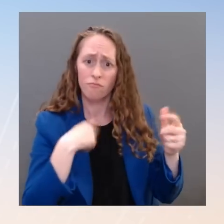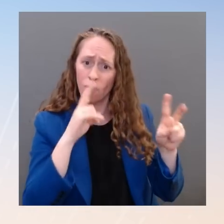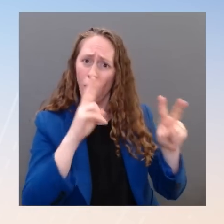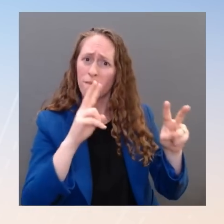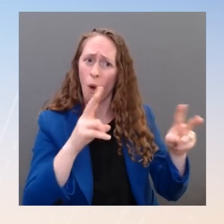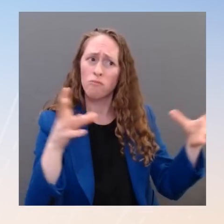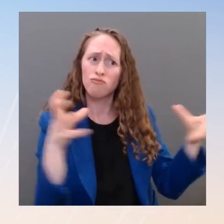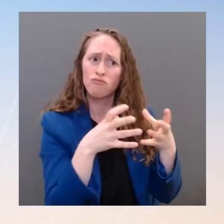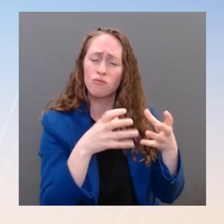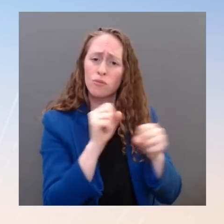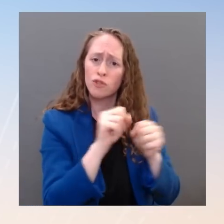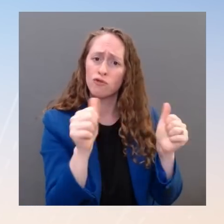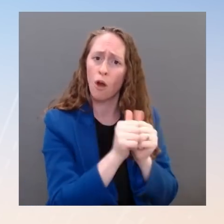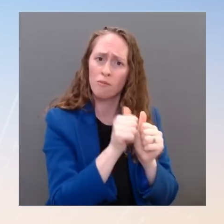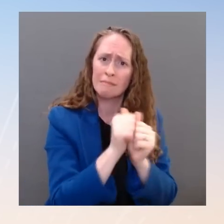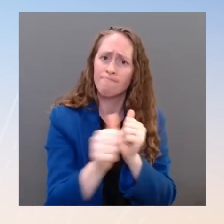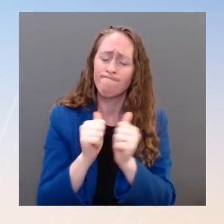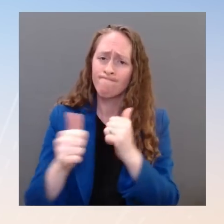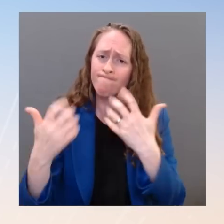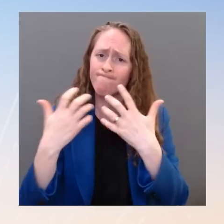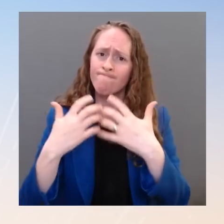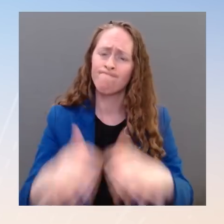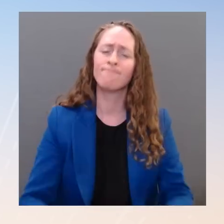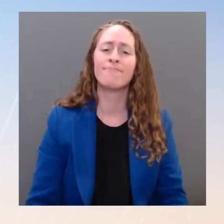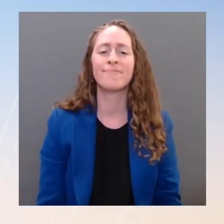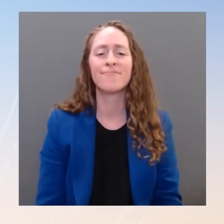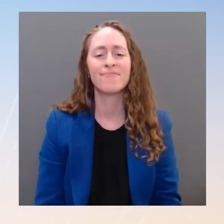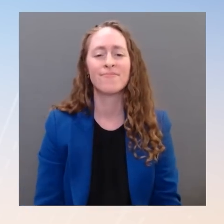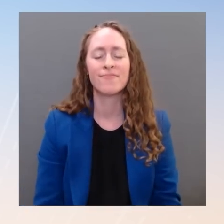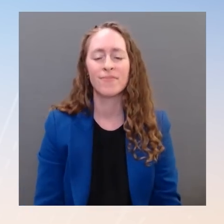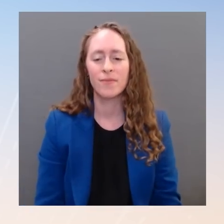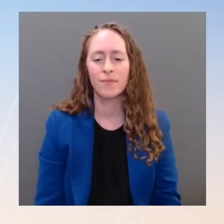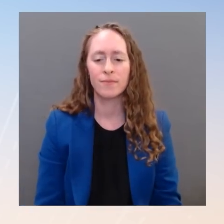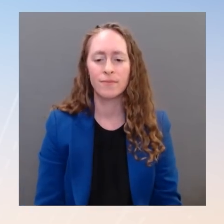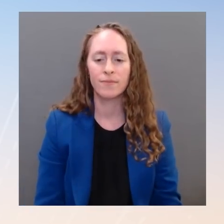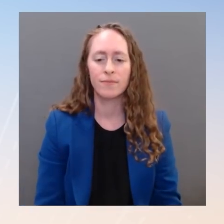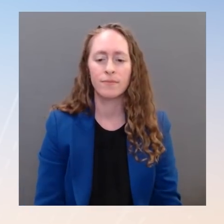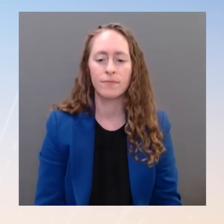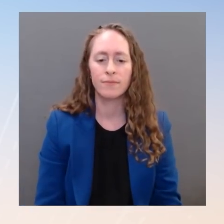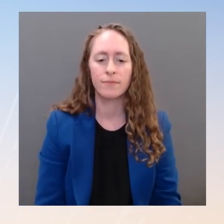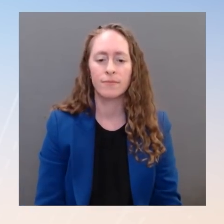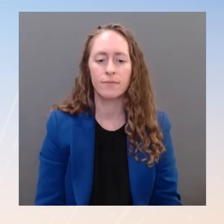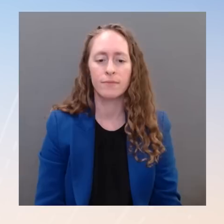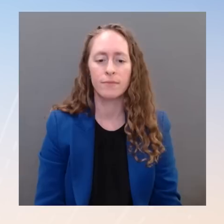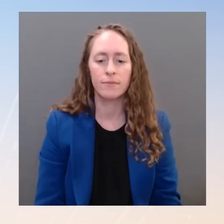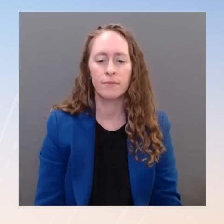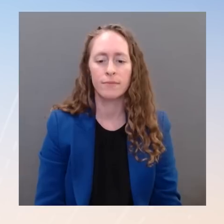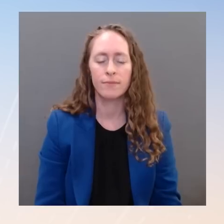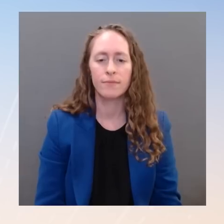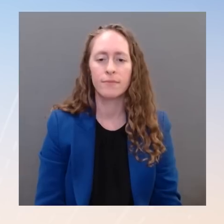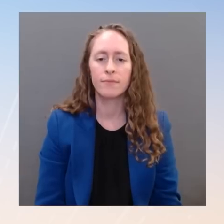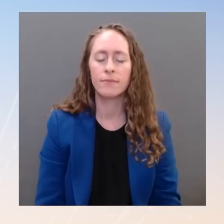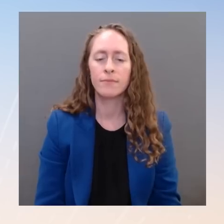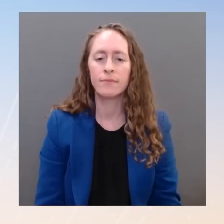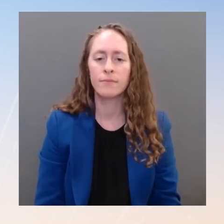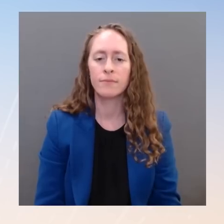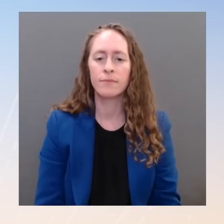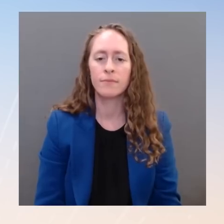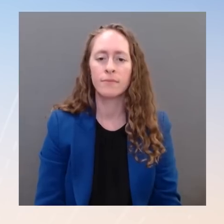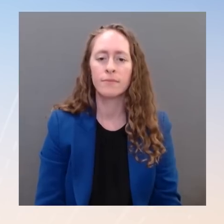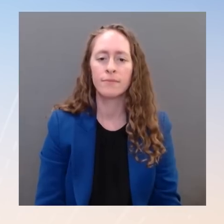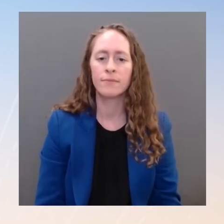timeline, since officials told reporters today, briefing it, that they believe this is enough for Ukraine for the next 5 months to last through the end of the fiscal